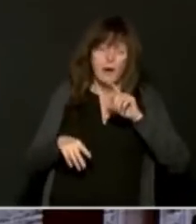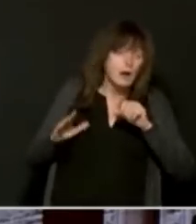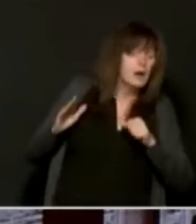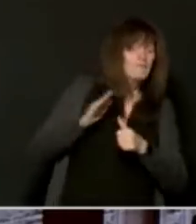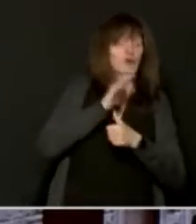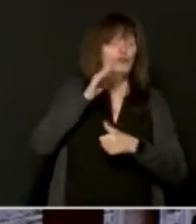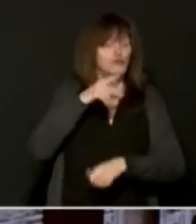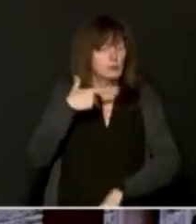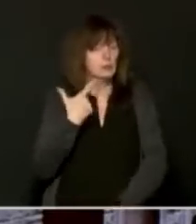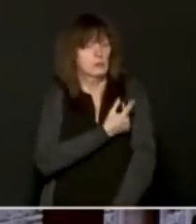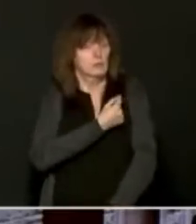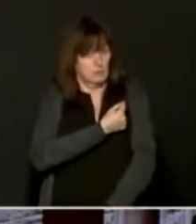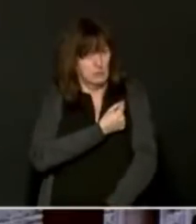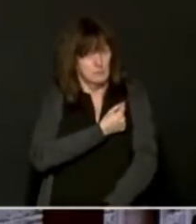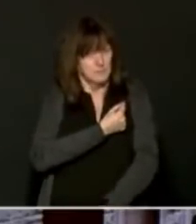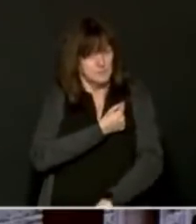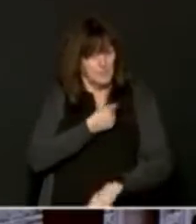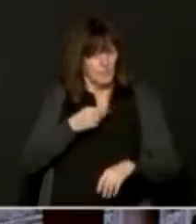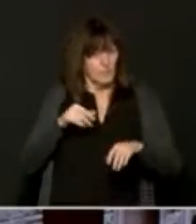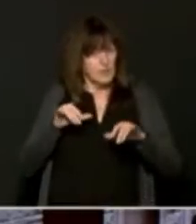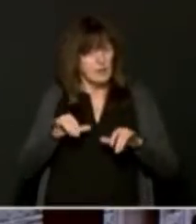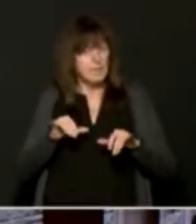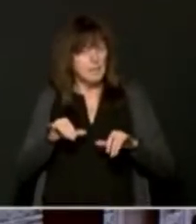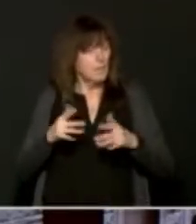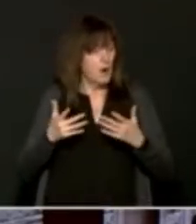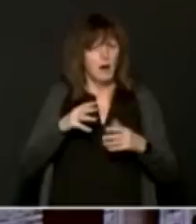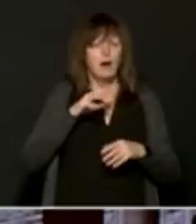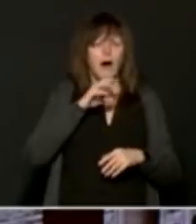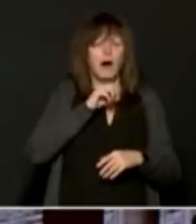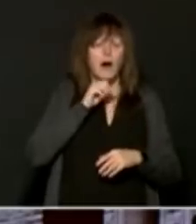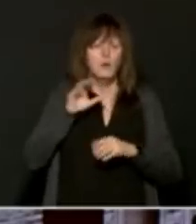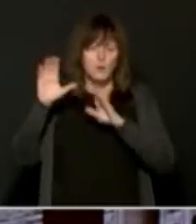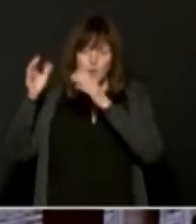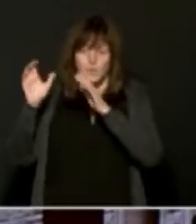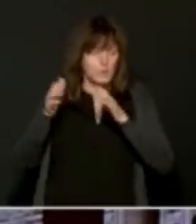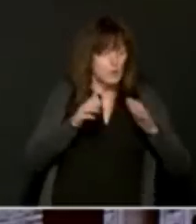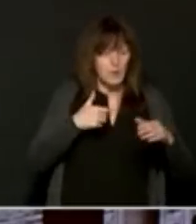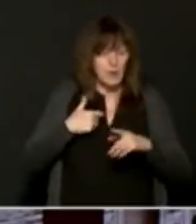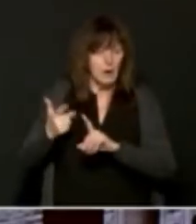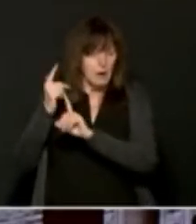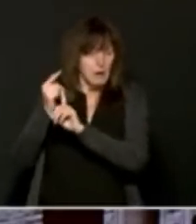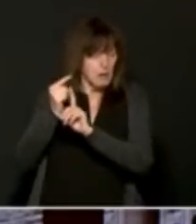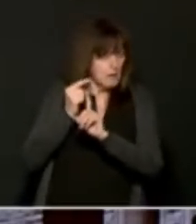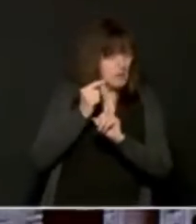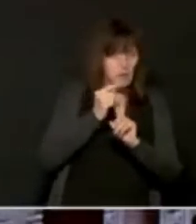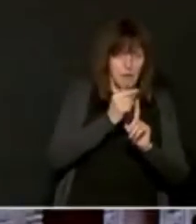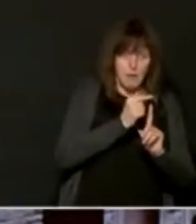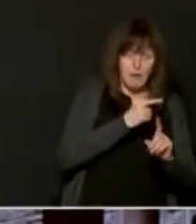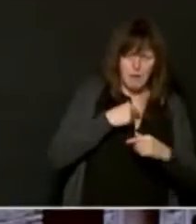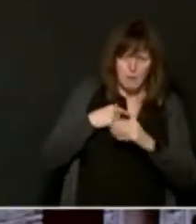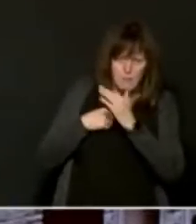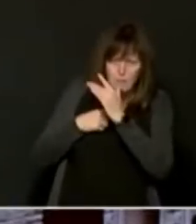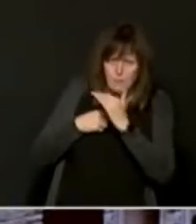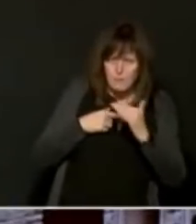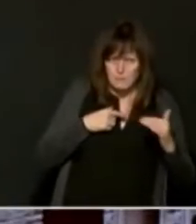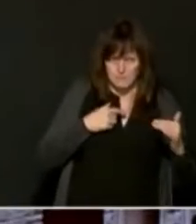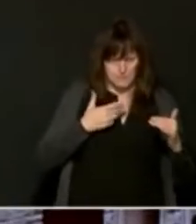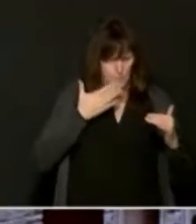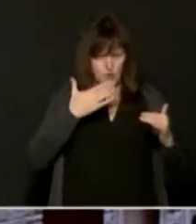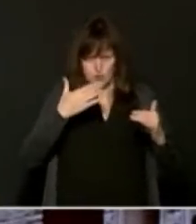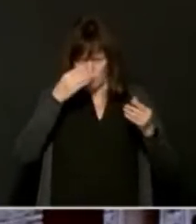continue to vaccinate through the different age groups. So we have significant good information that supports